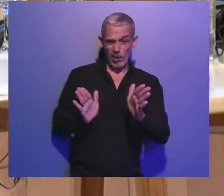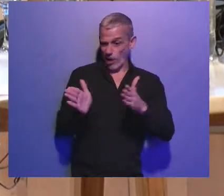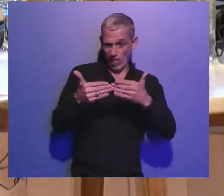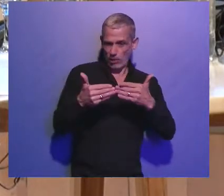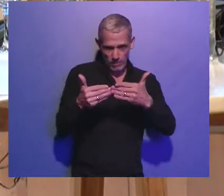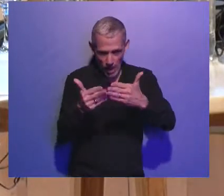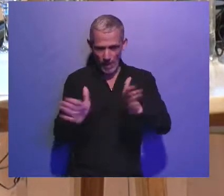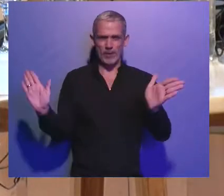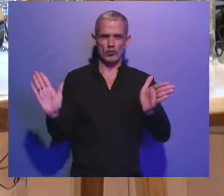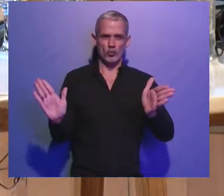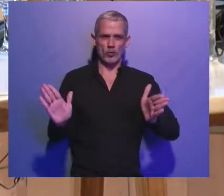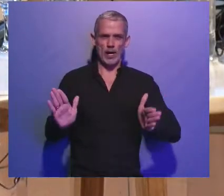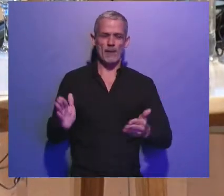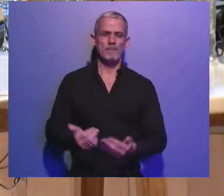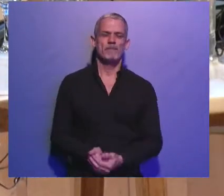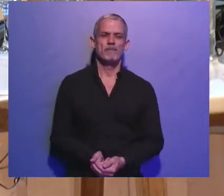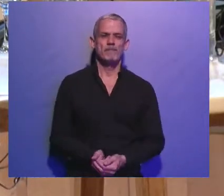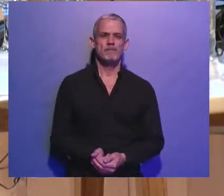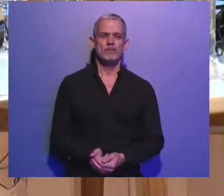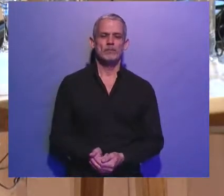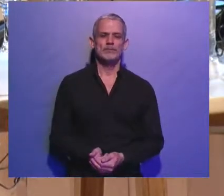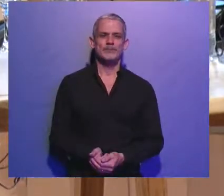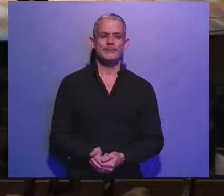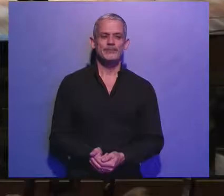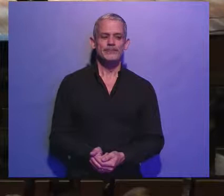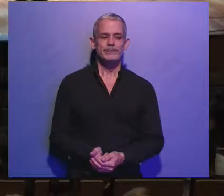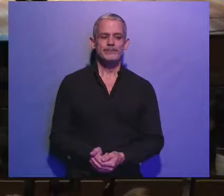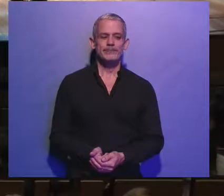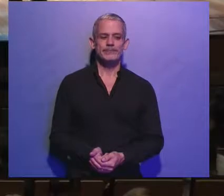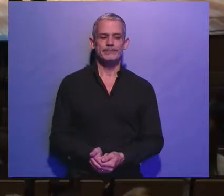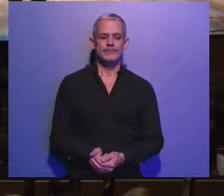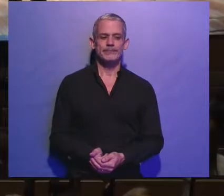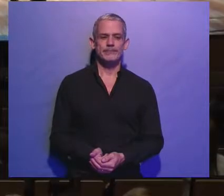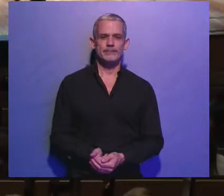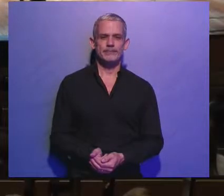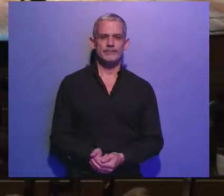modernization and government openness policies?